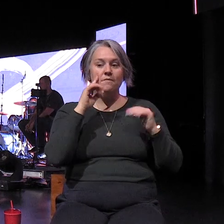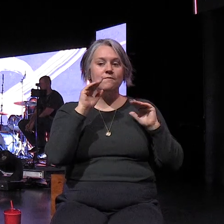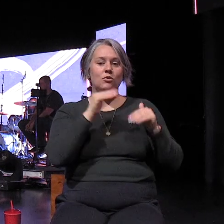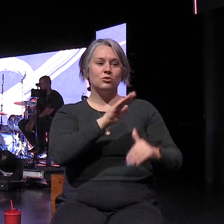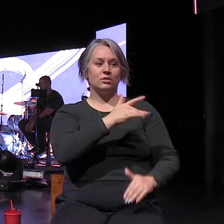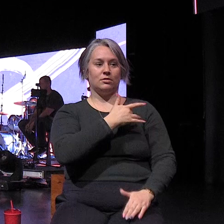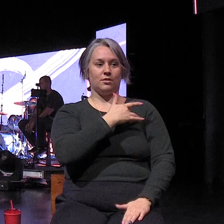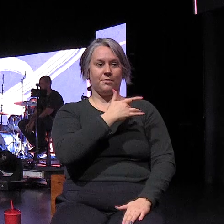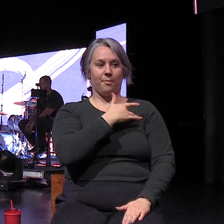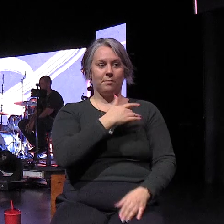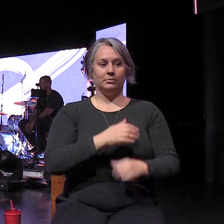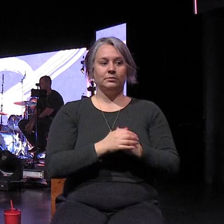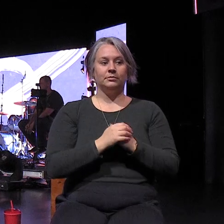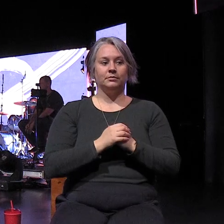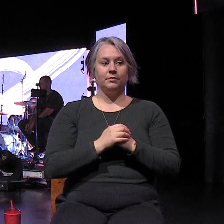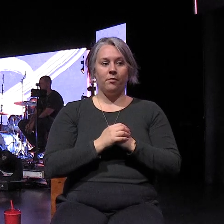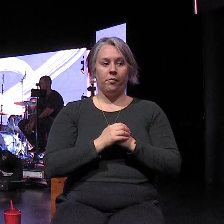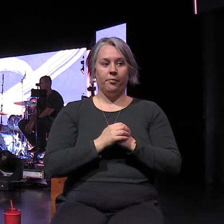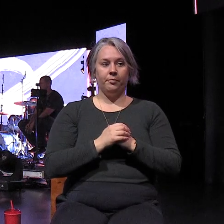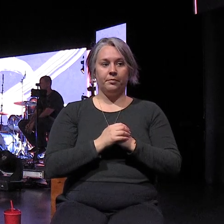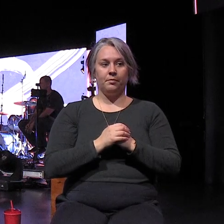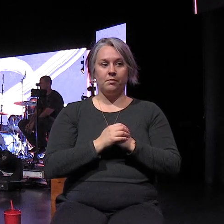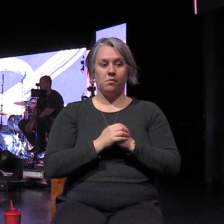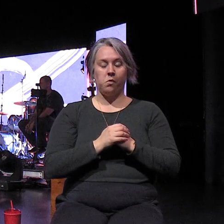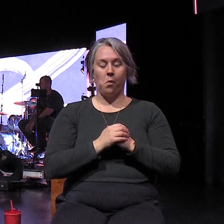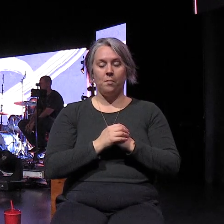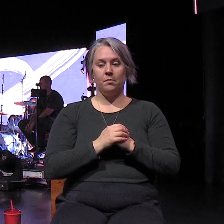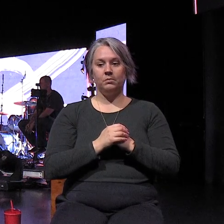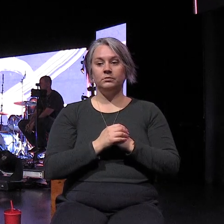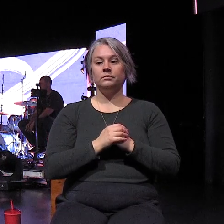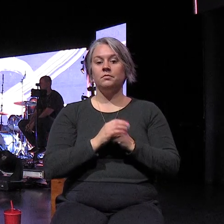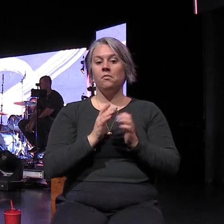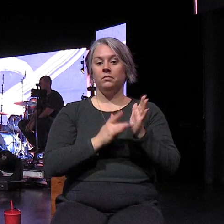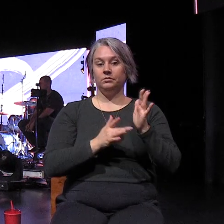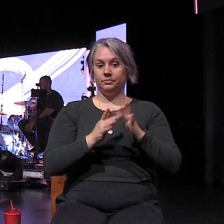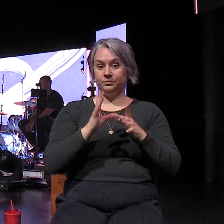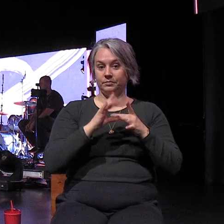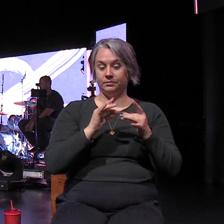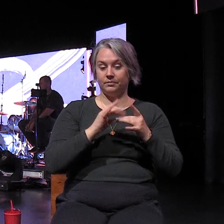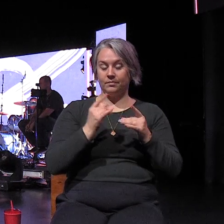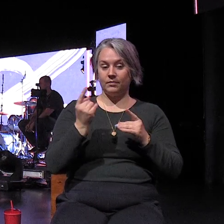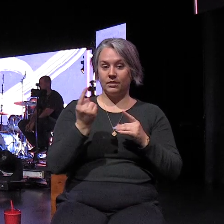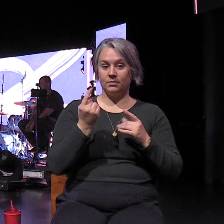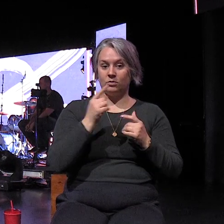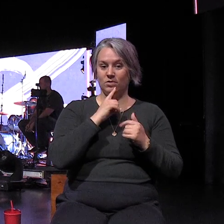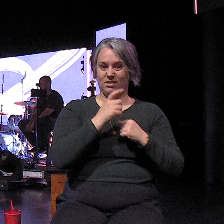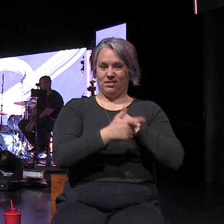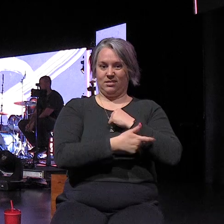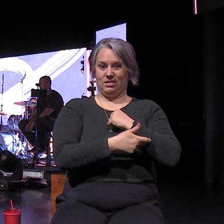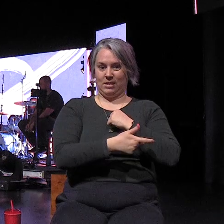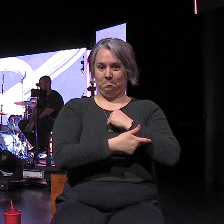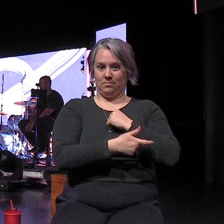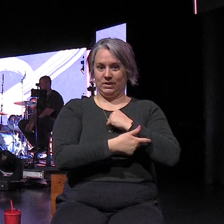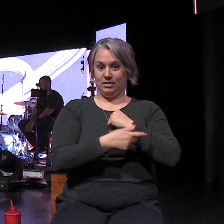was addressing something that is a temptation to most of us, and that is that pull of money on our heart.